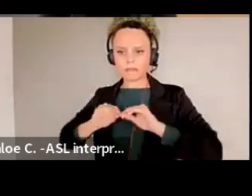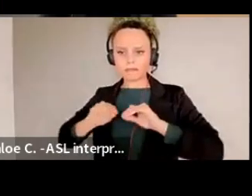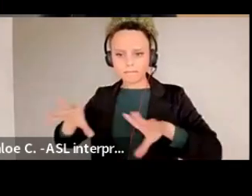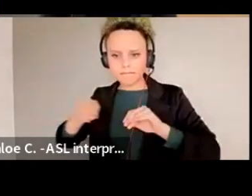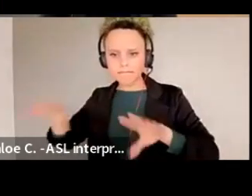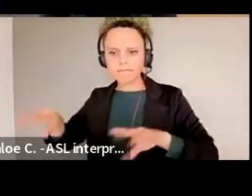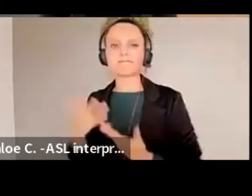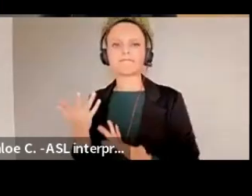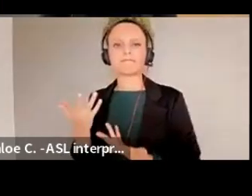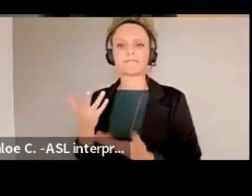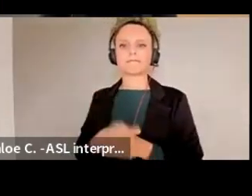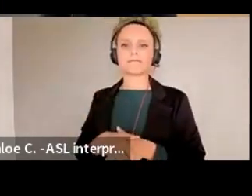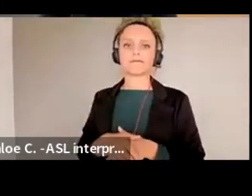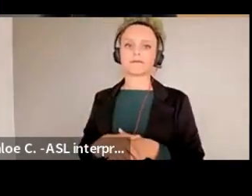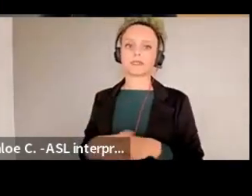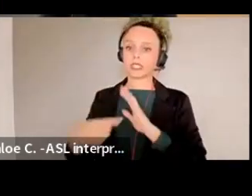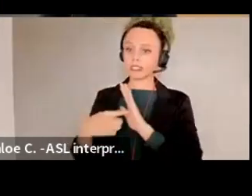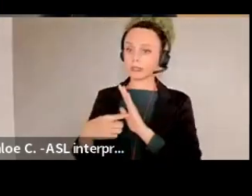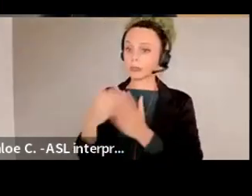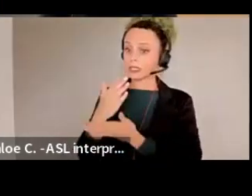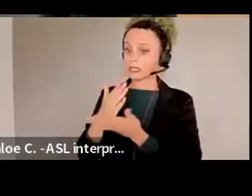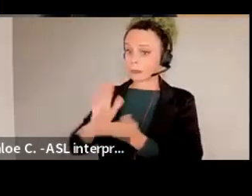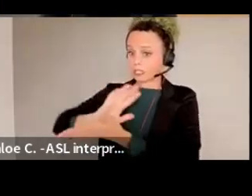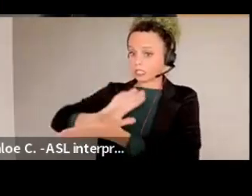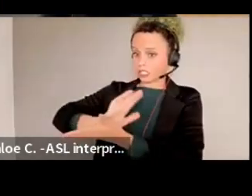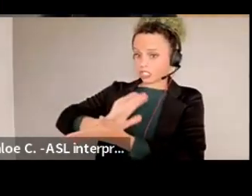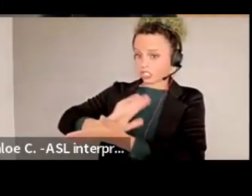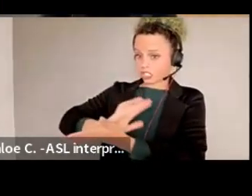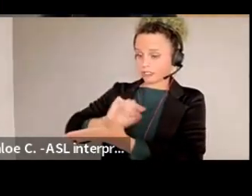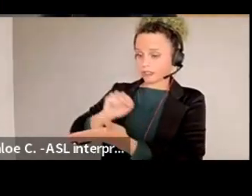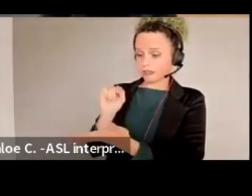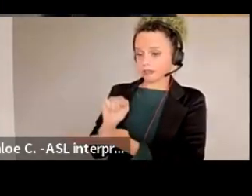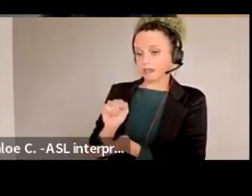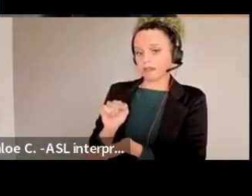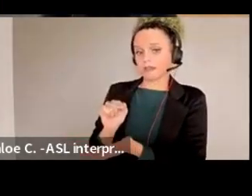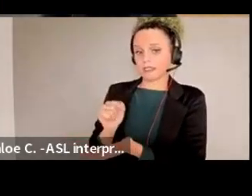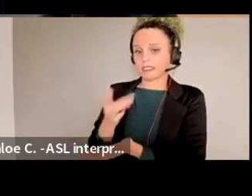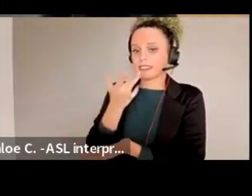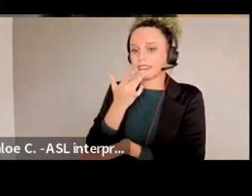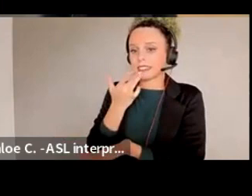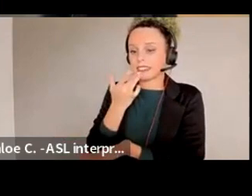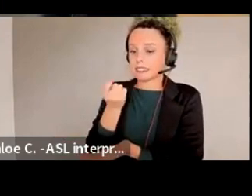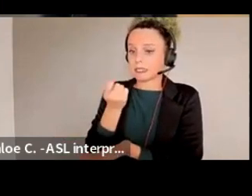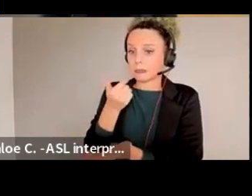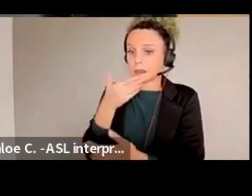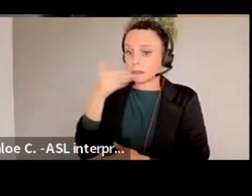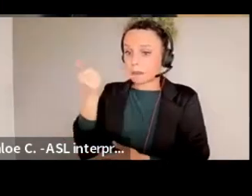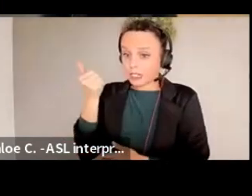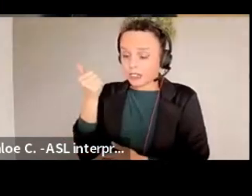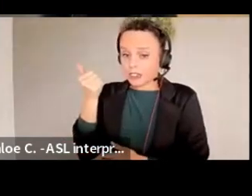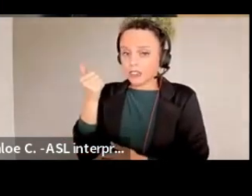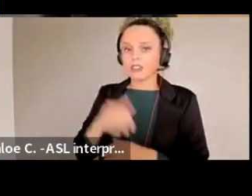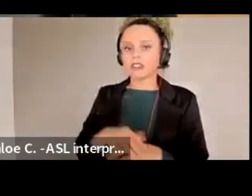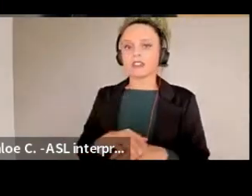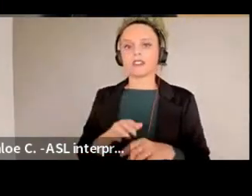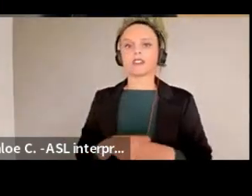almost 3 years, I've found that there are a lot more products coming on the market. So